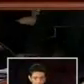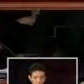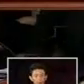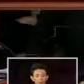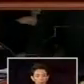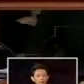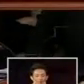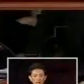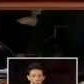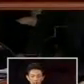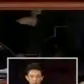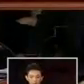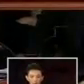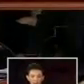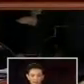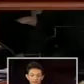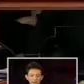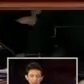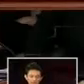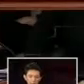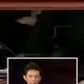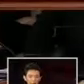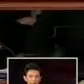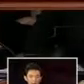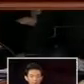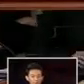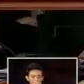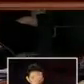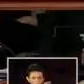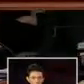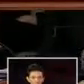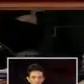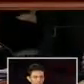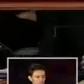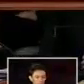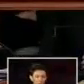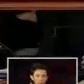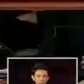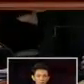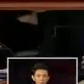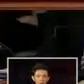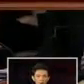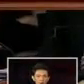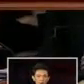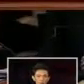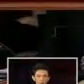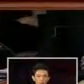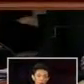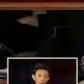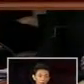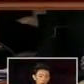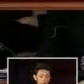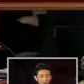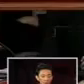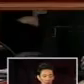nagbigay and let me now state here there are many possibilities as the bank officials have been saying in fact it could be the client's copy